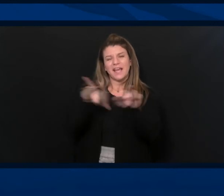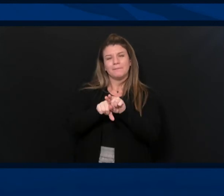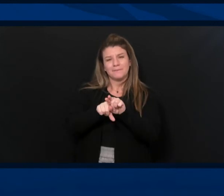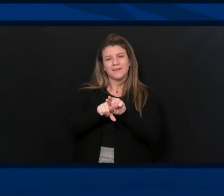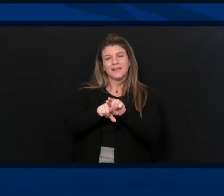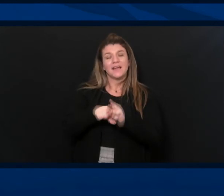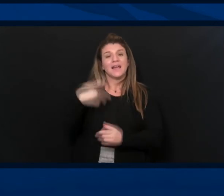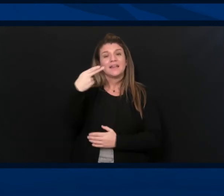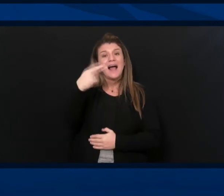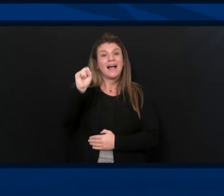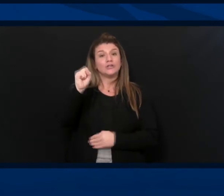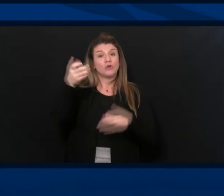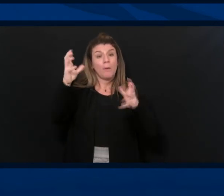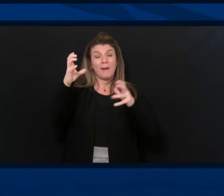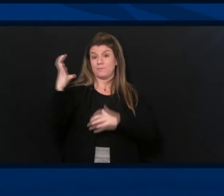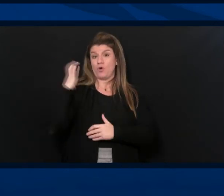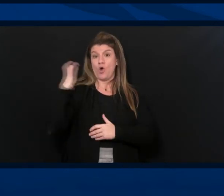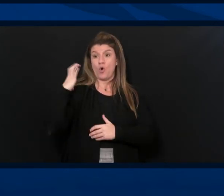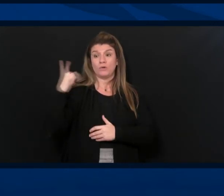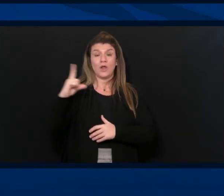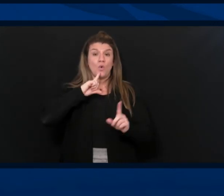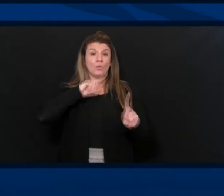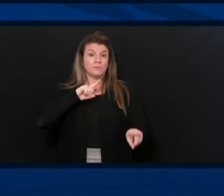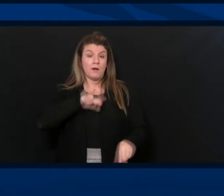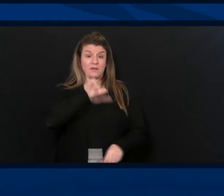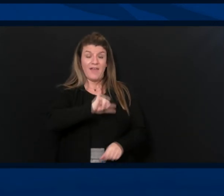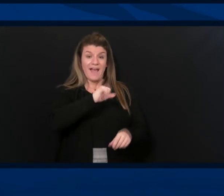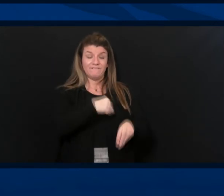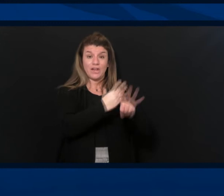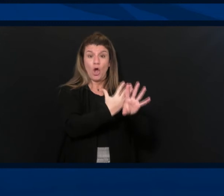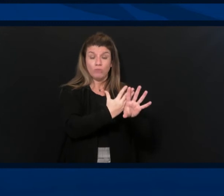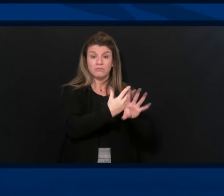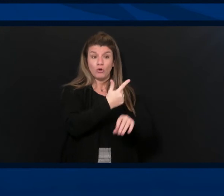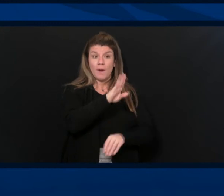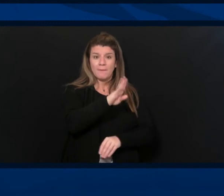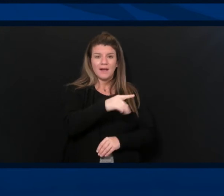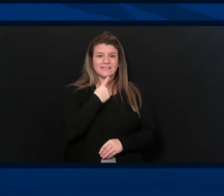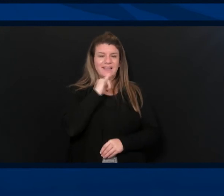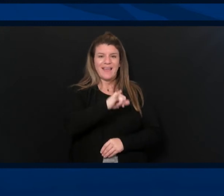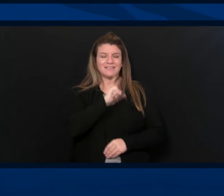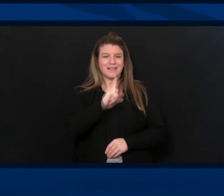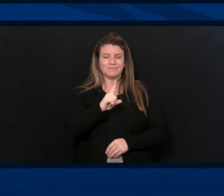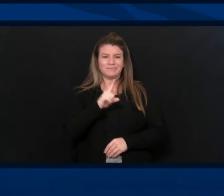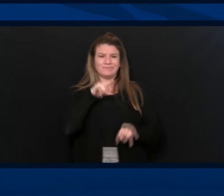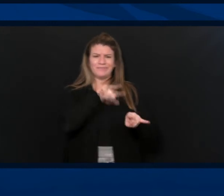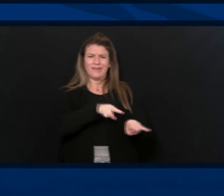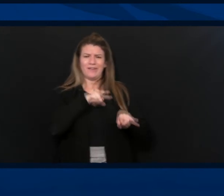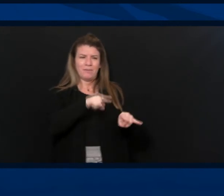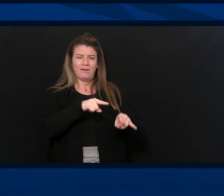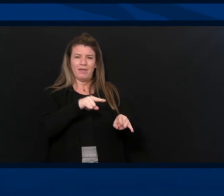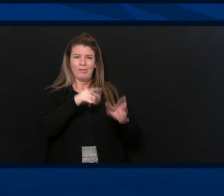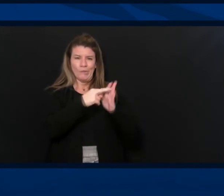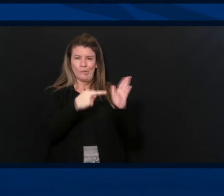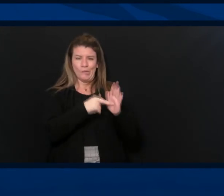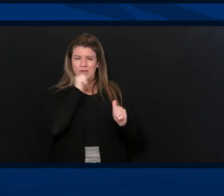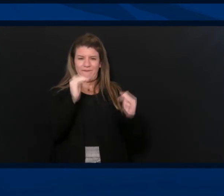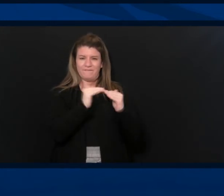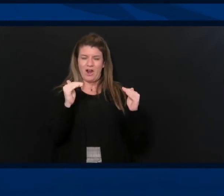school basketball coach, in response to this Greenbrier video, said it shows how hypocritical the guidelines in the state are, and that